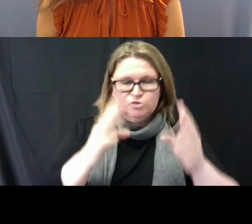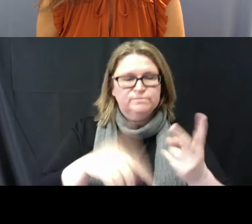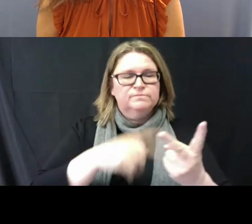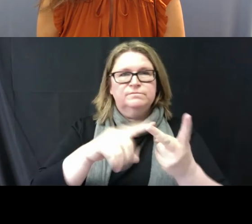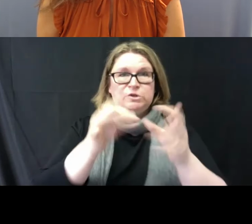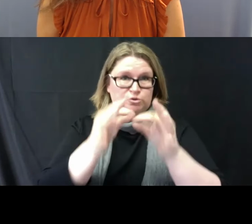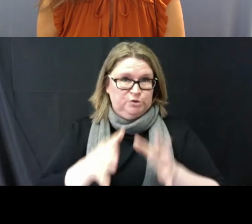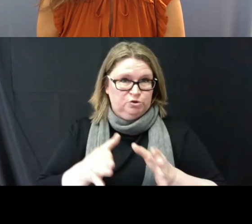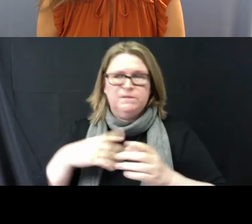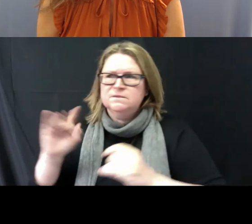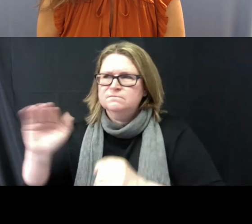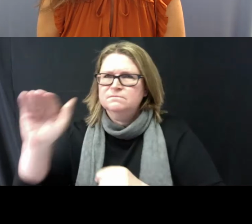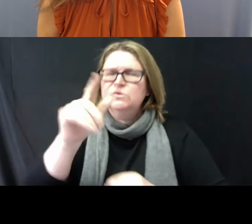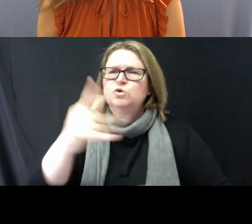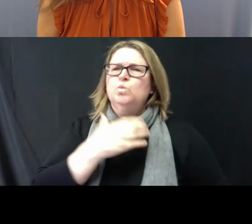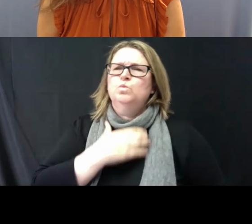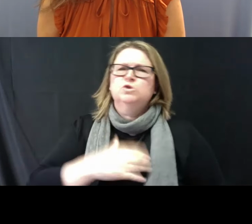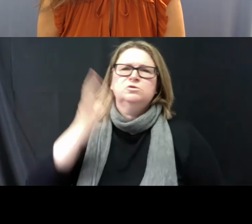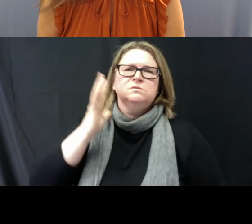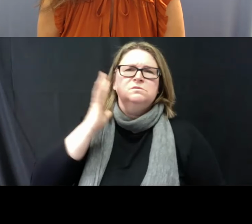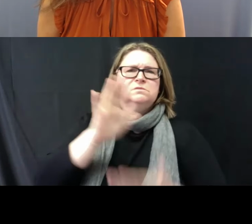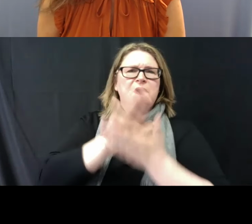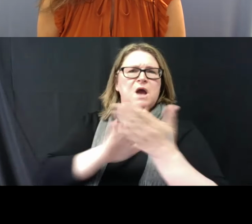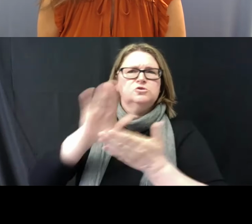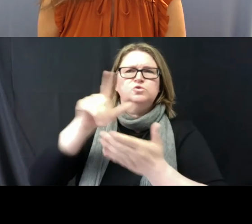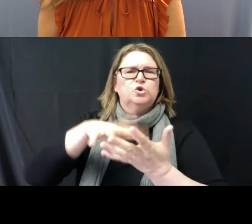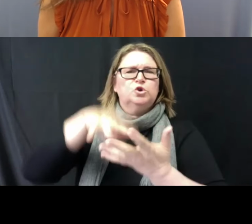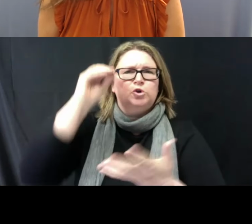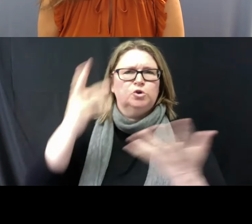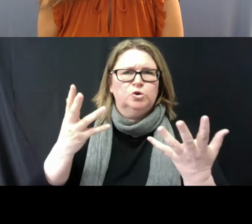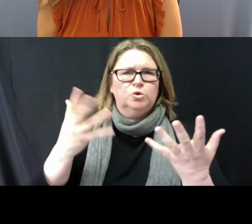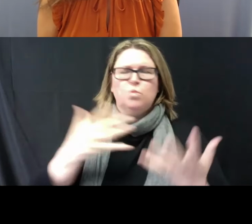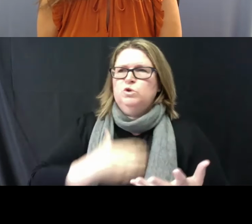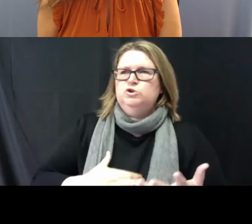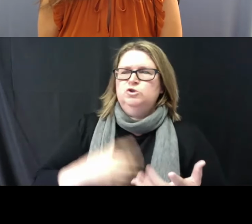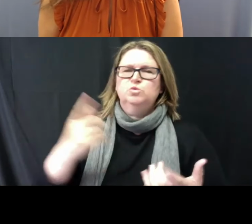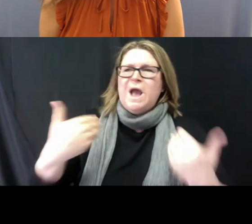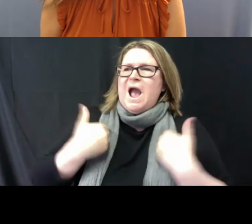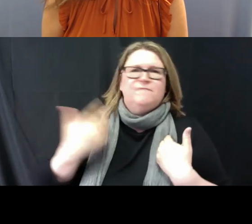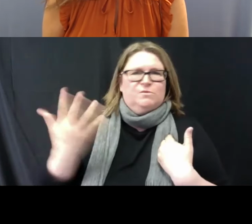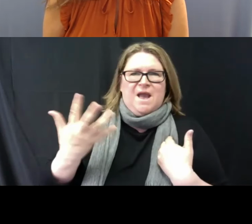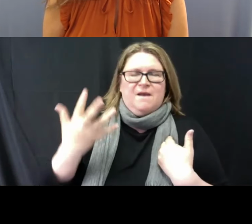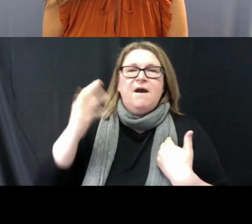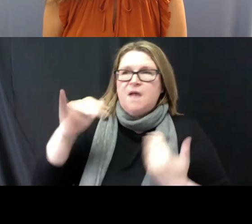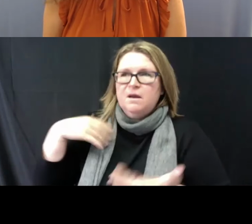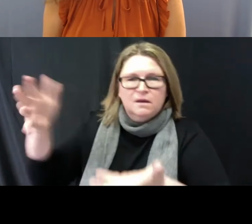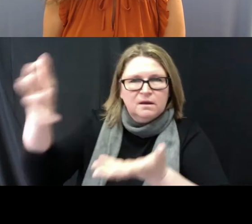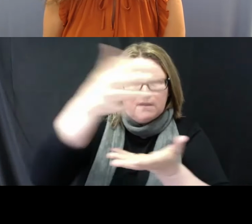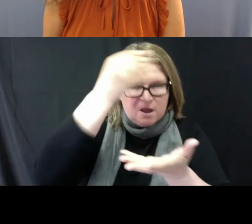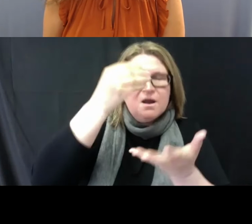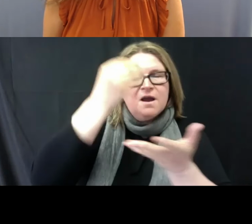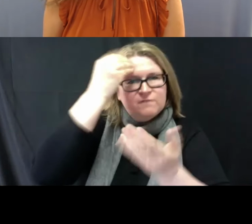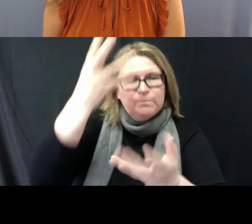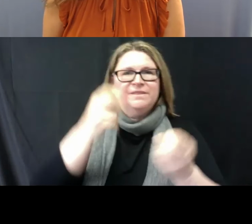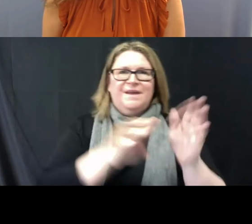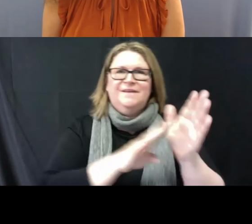is we contact other ASL teachers and interpreters, and we ask them, what do you wish you had learned in college? What did you not